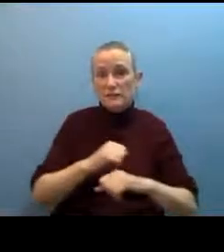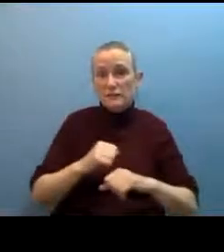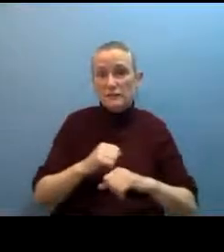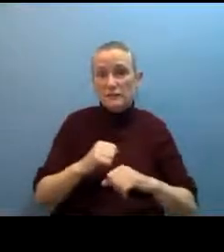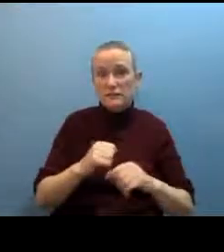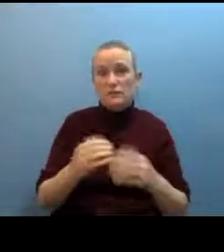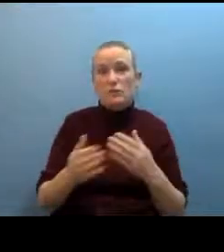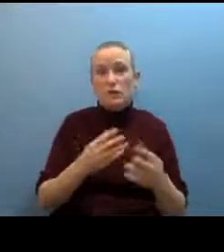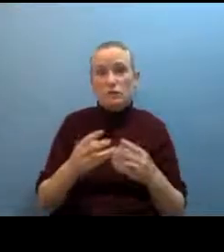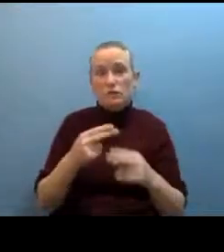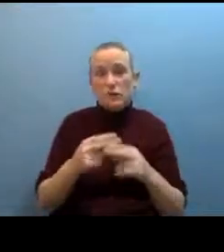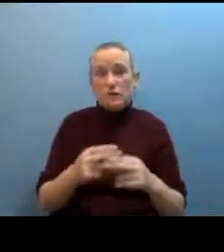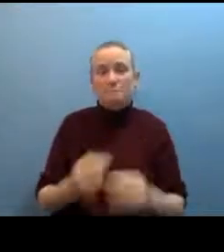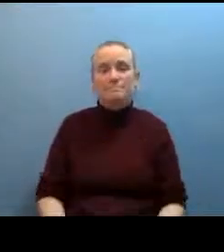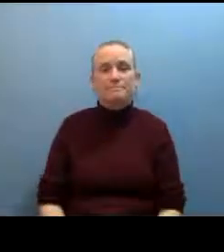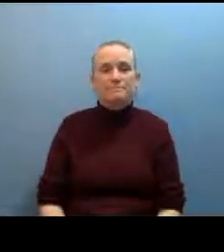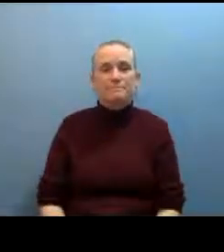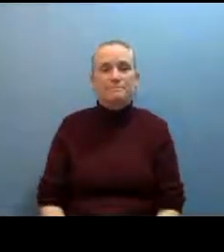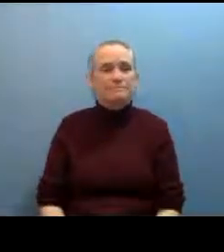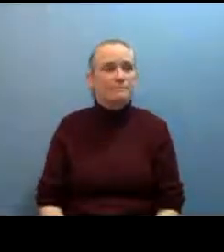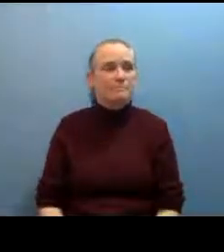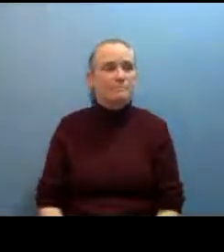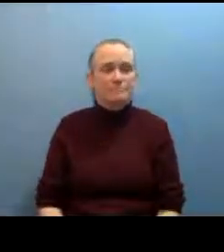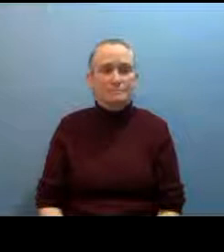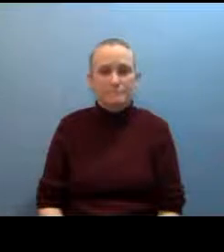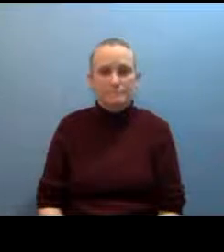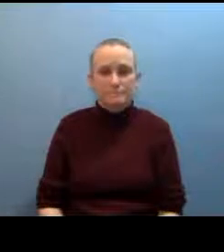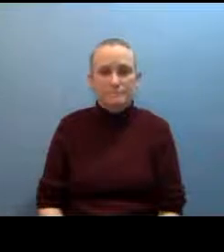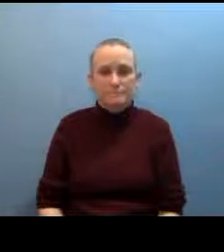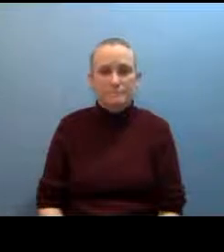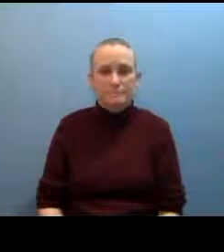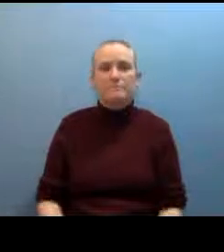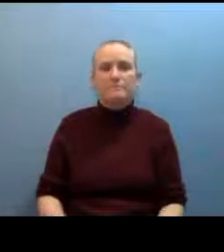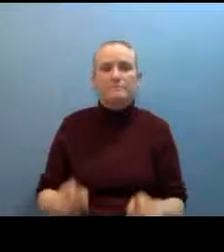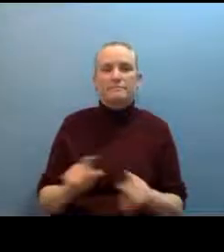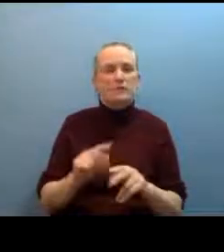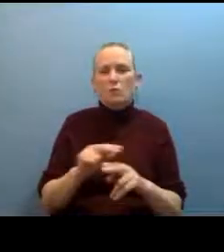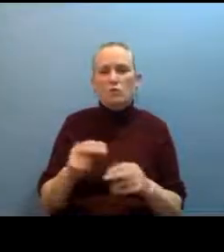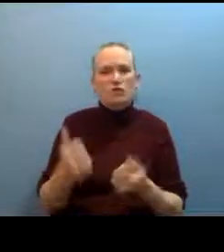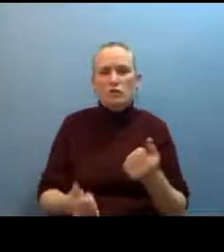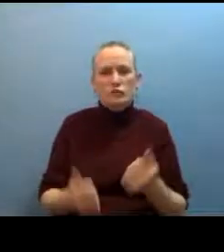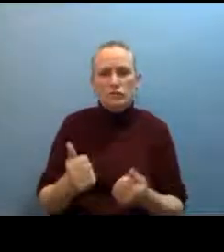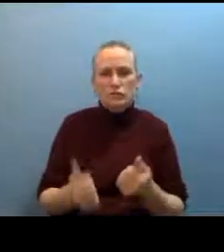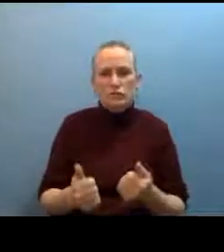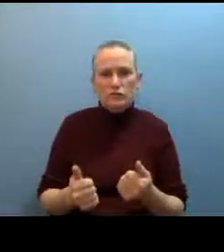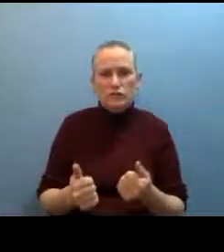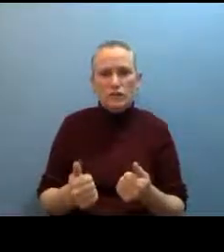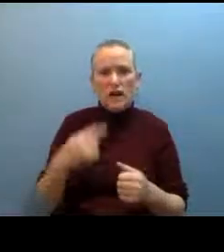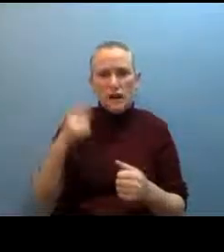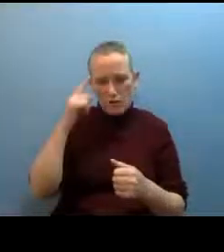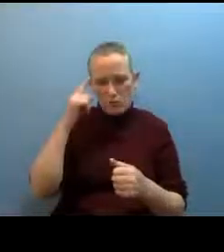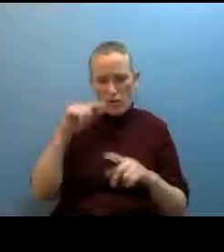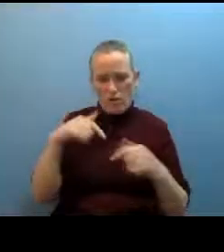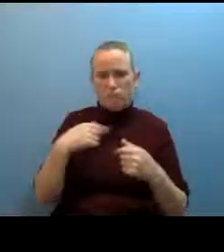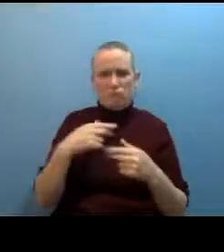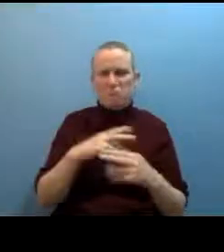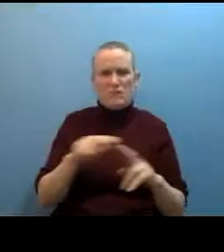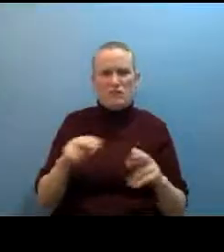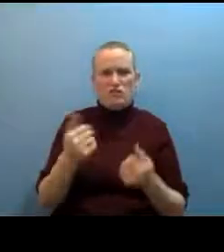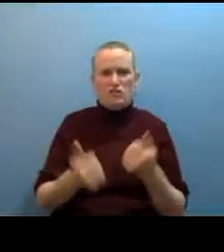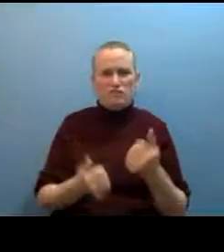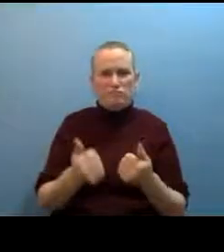on. And this sounds straightforward, to not judge, and I think we all think that we're not judgmental, but it's things